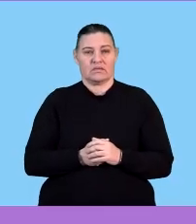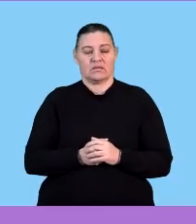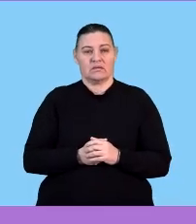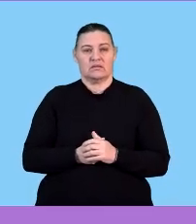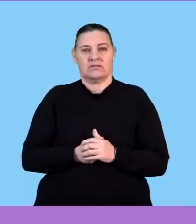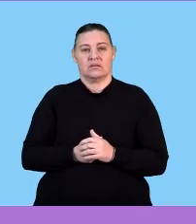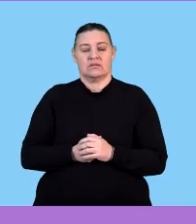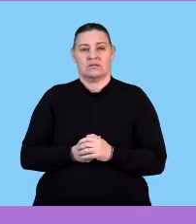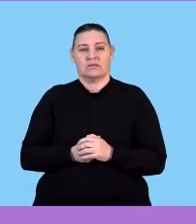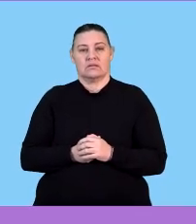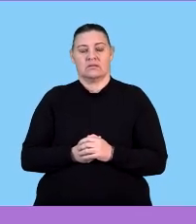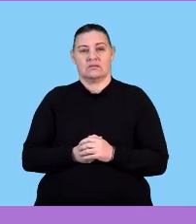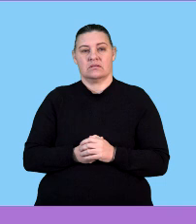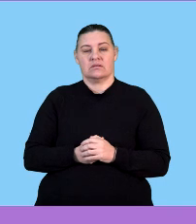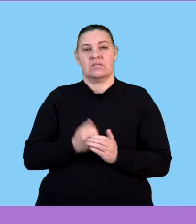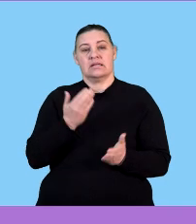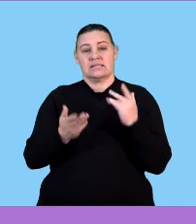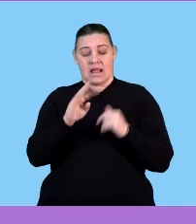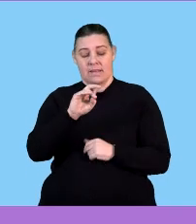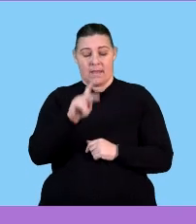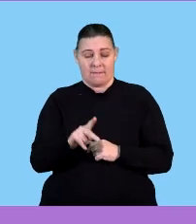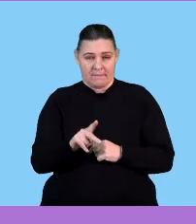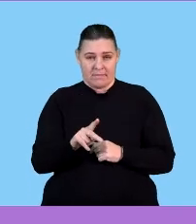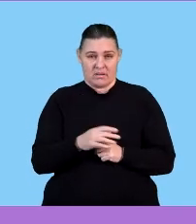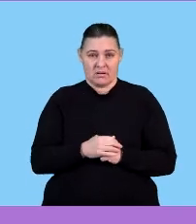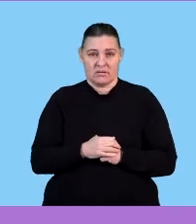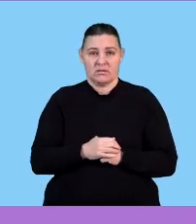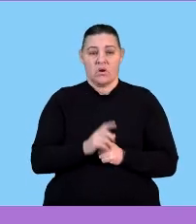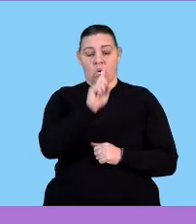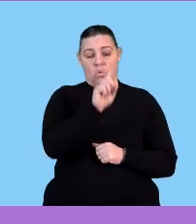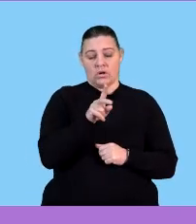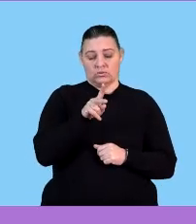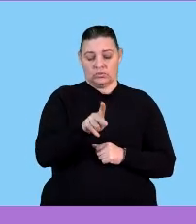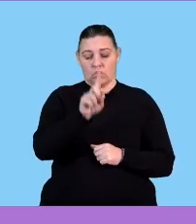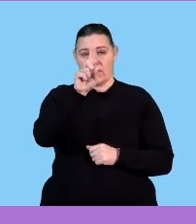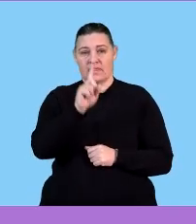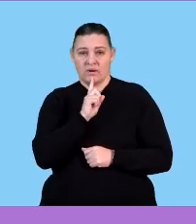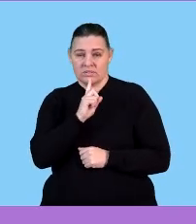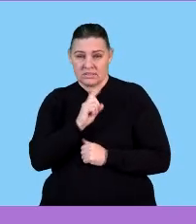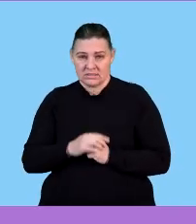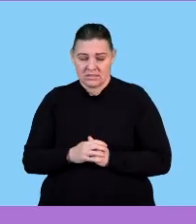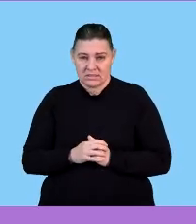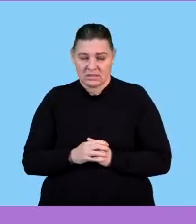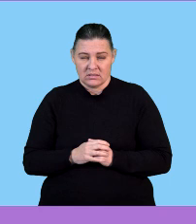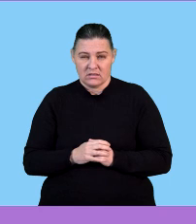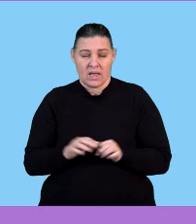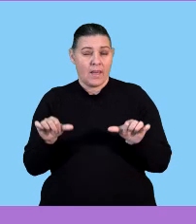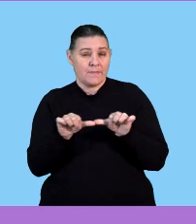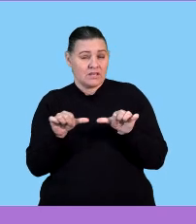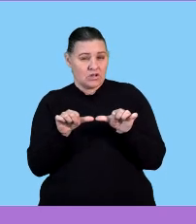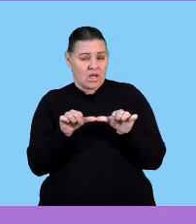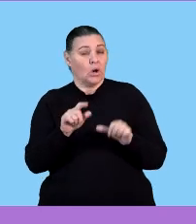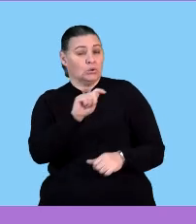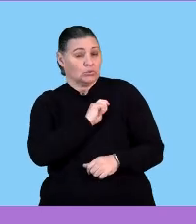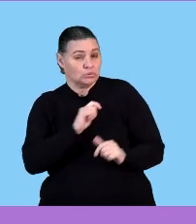at the next one, the scale of a map is now 1:1,000. If the